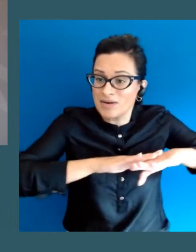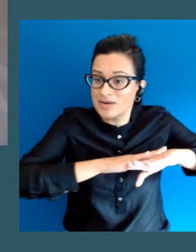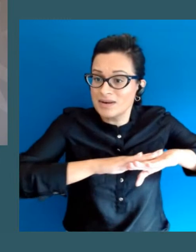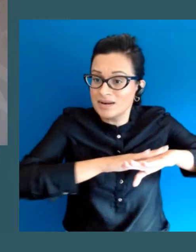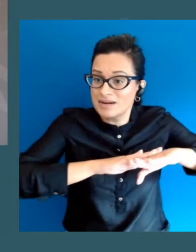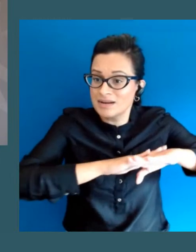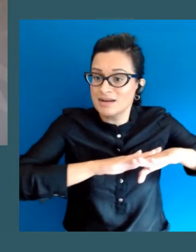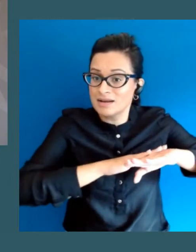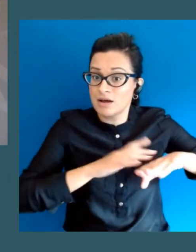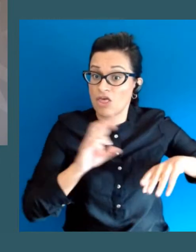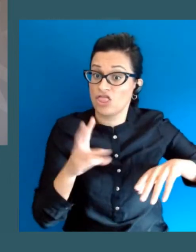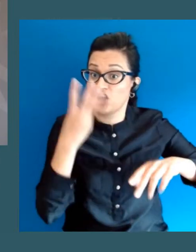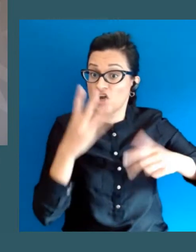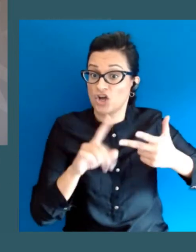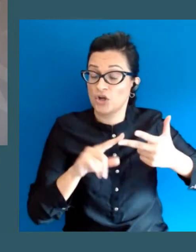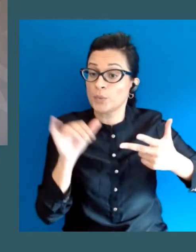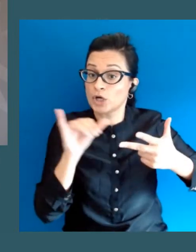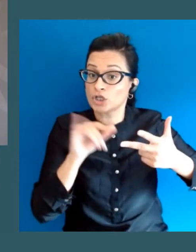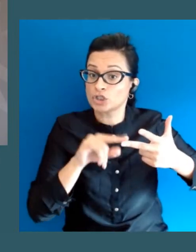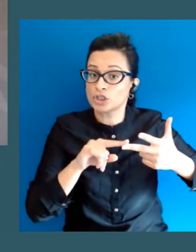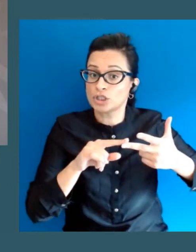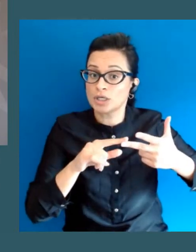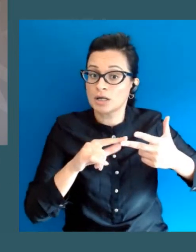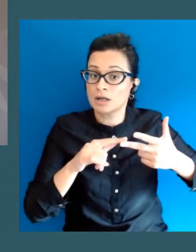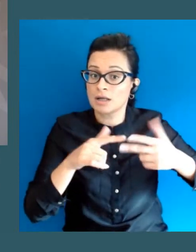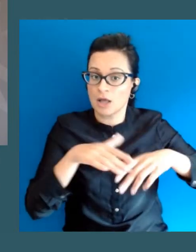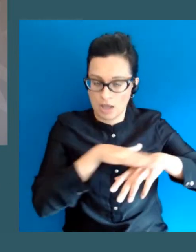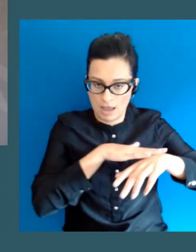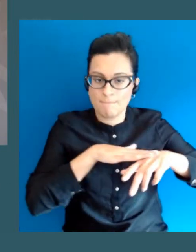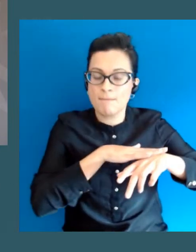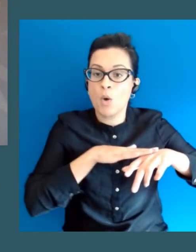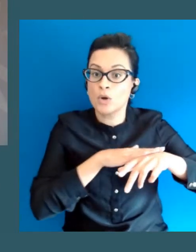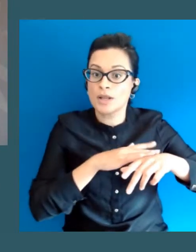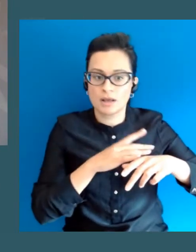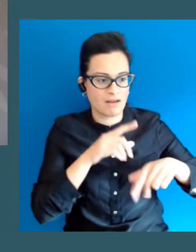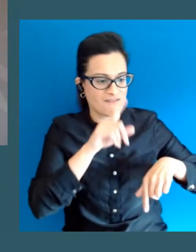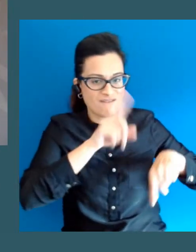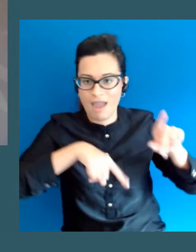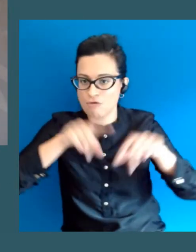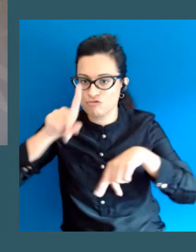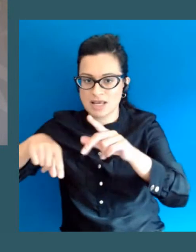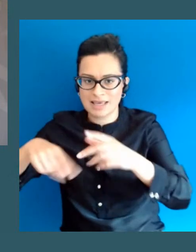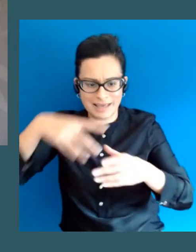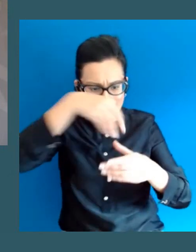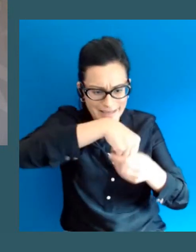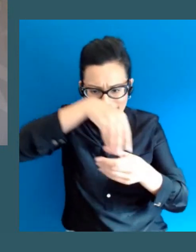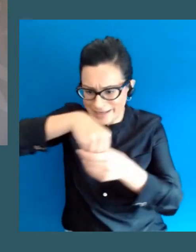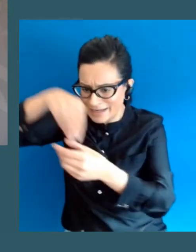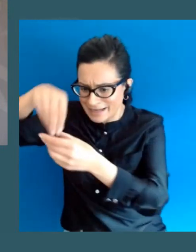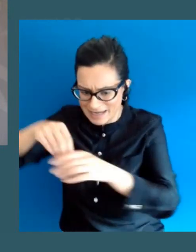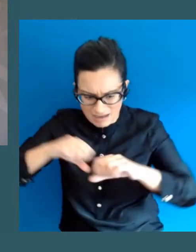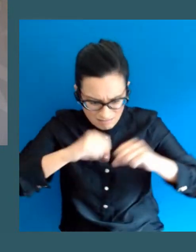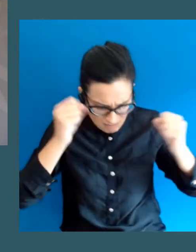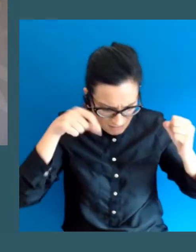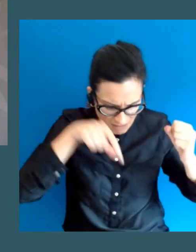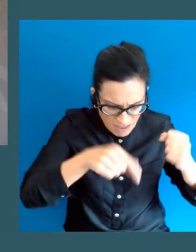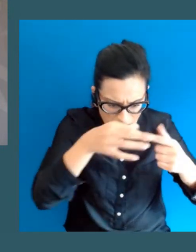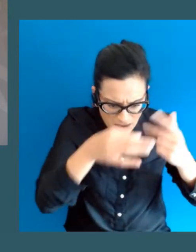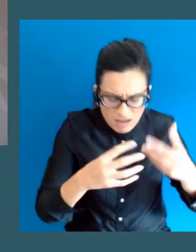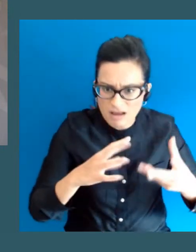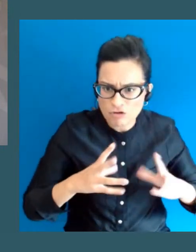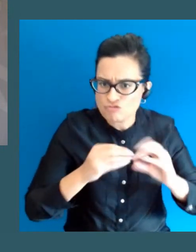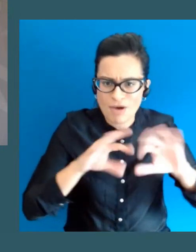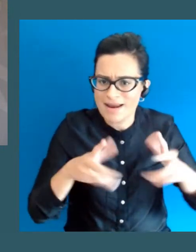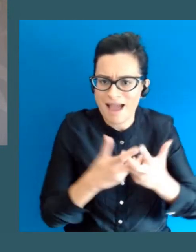is that the emollients themselves, they vary in what they are constituently made of. And